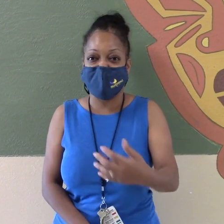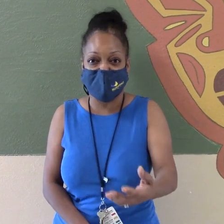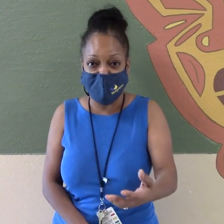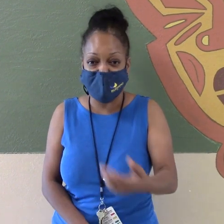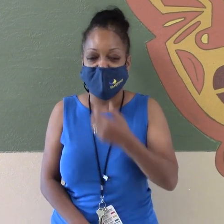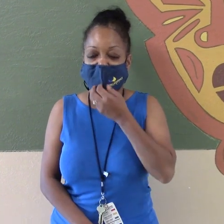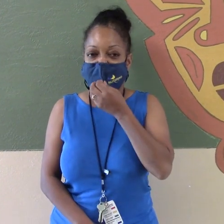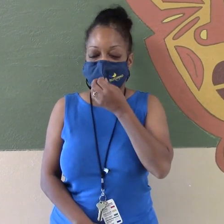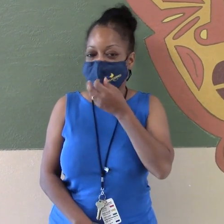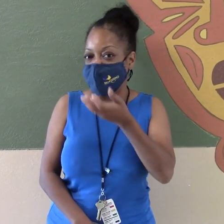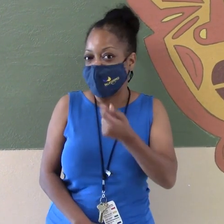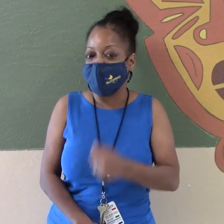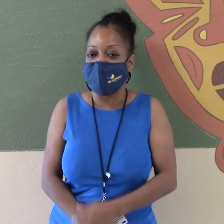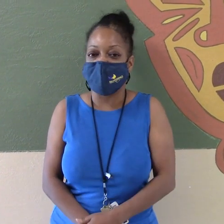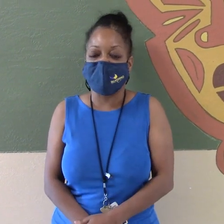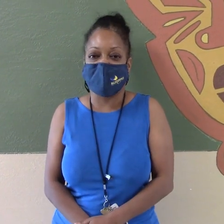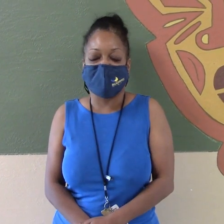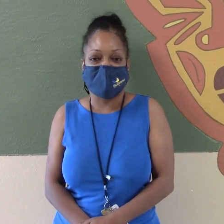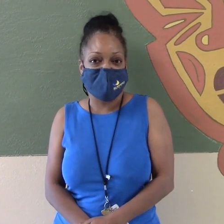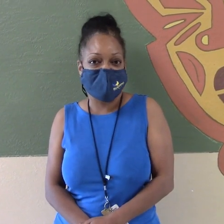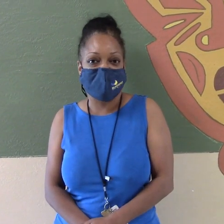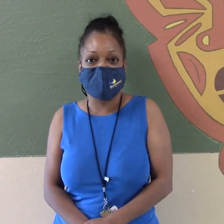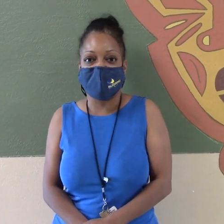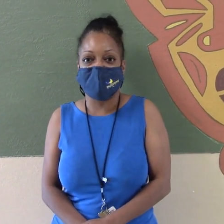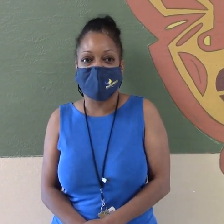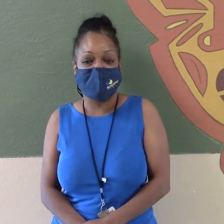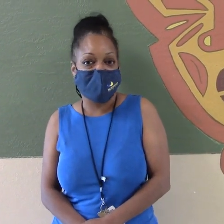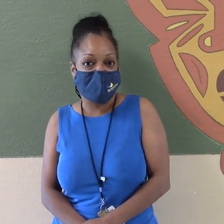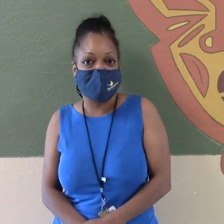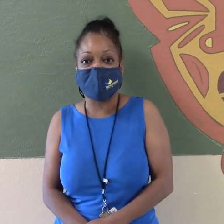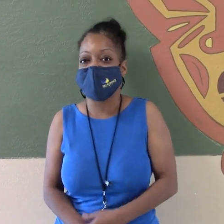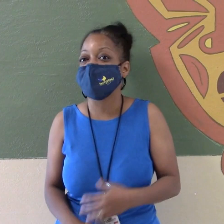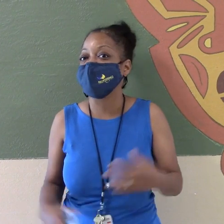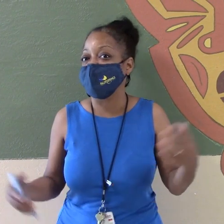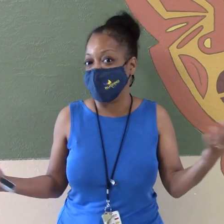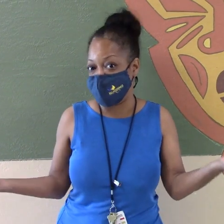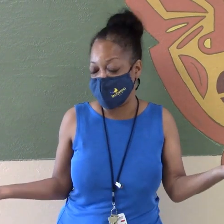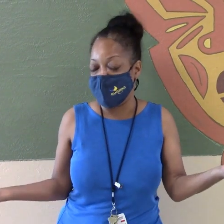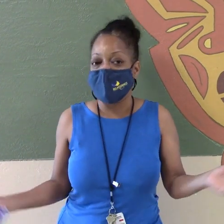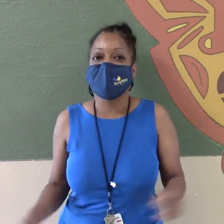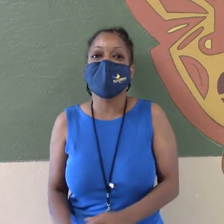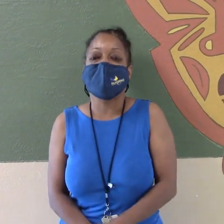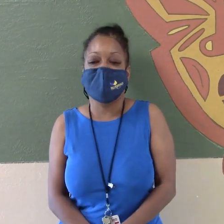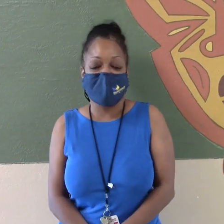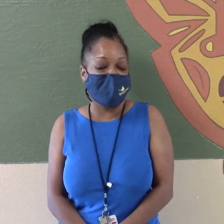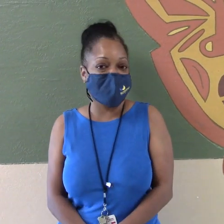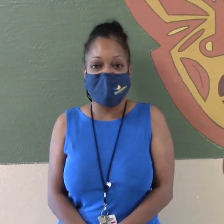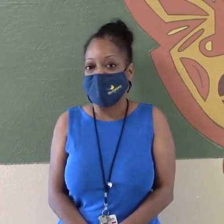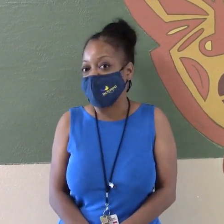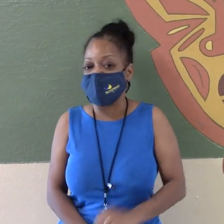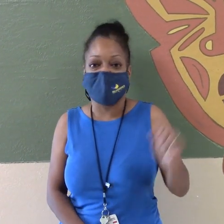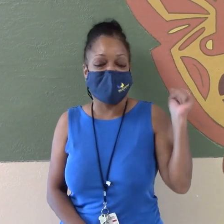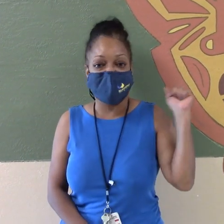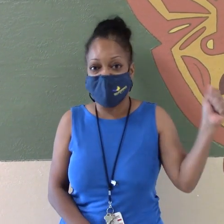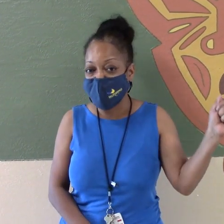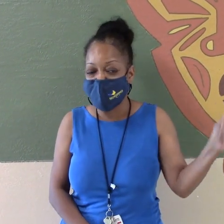rich history. Did you know that Haiti was one of the first countries to become independent based on slaves? The slaves got together